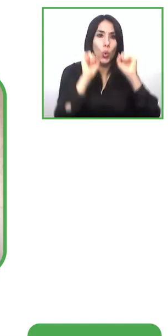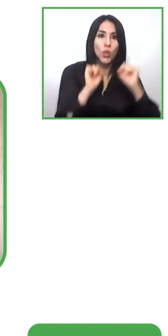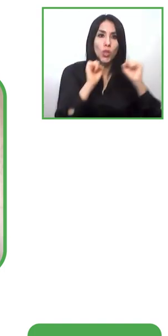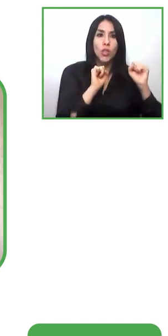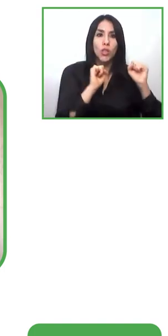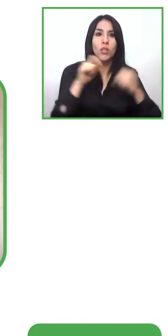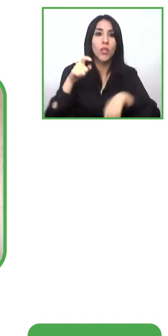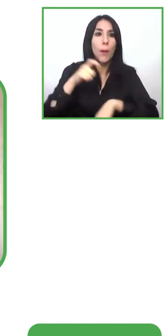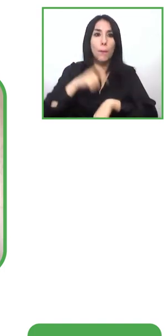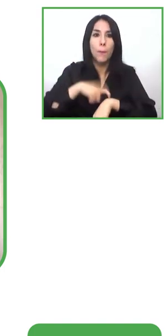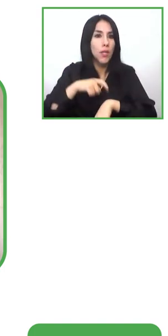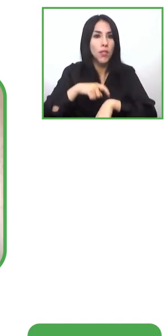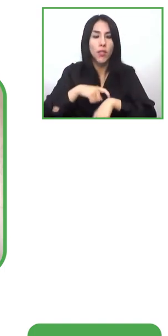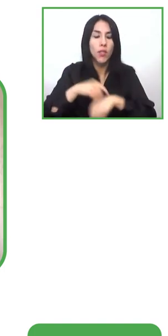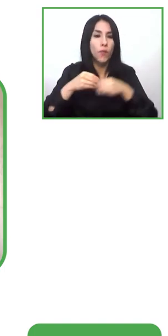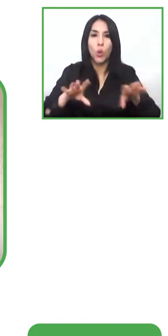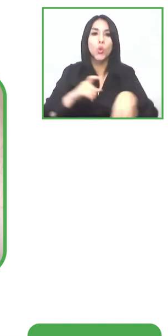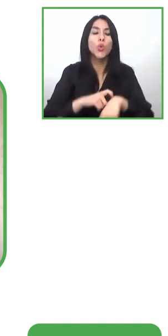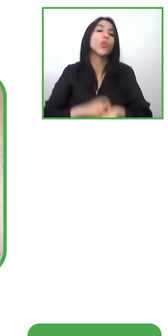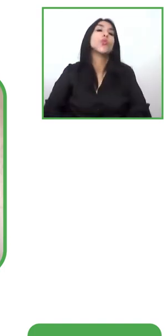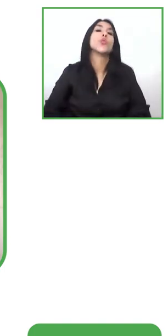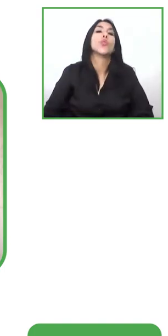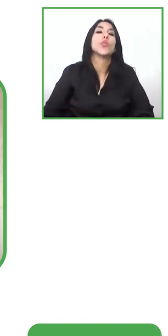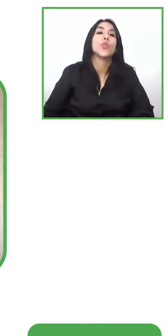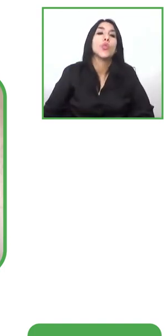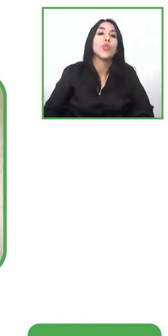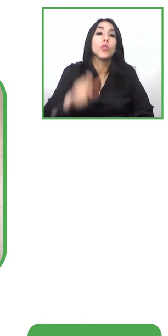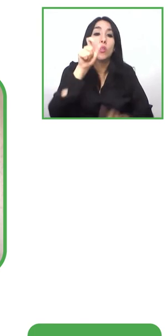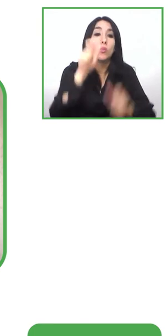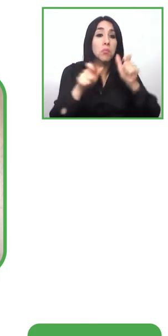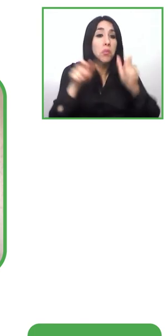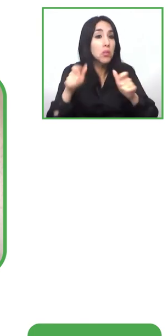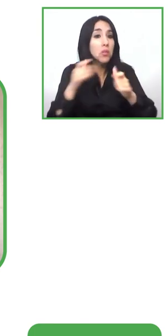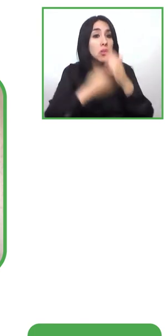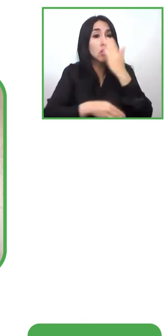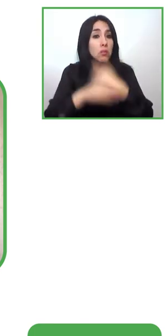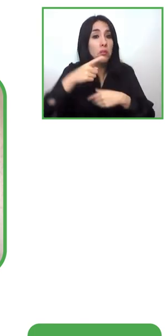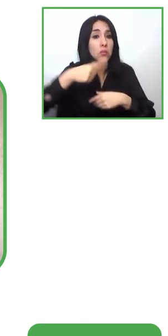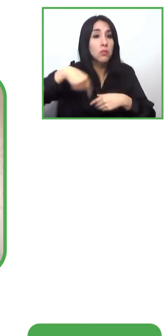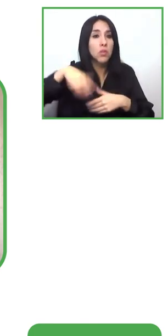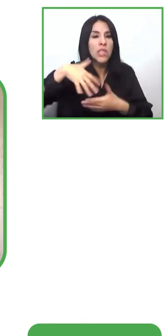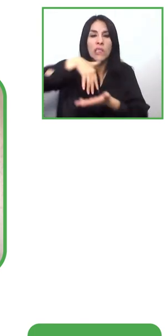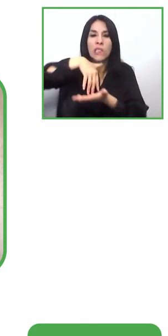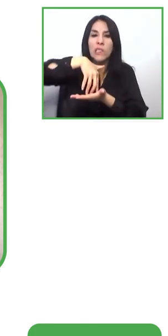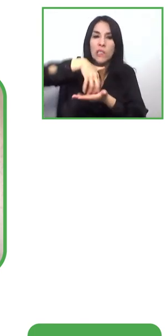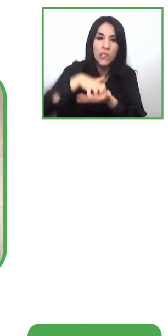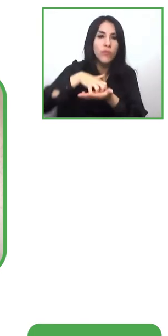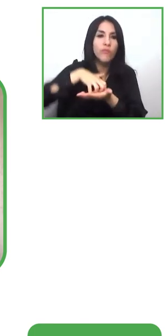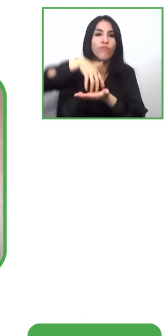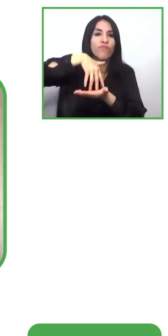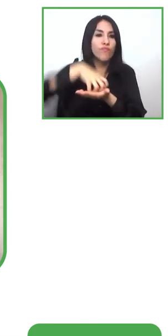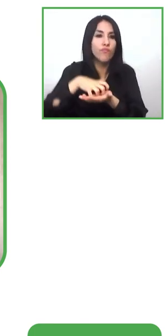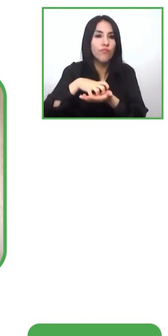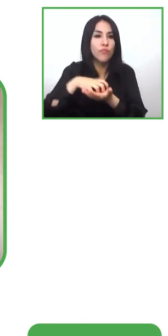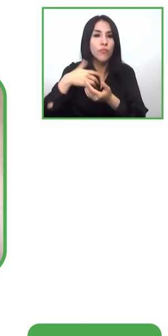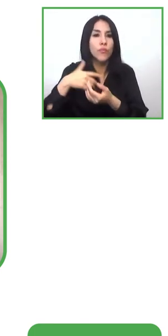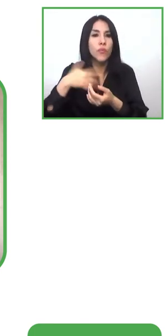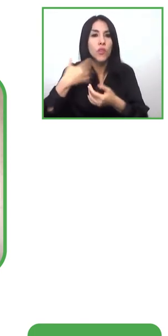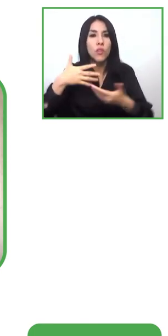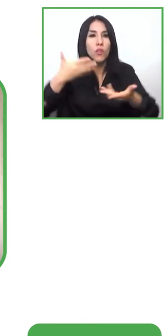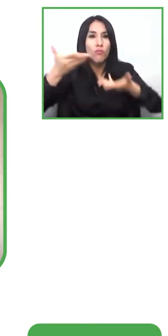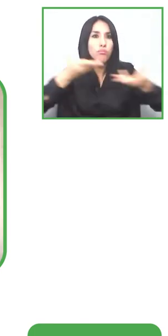everyone in this context, this pandemic context of COVID-19, are very intrigued about.